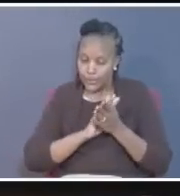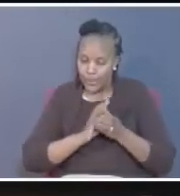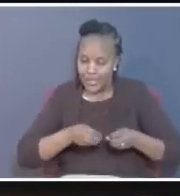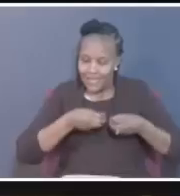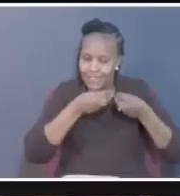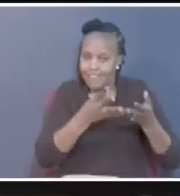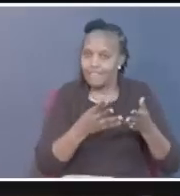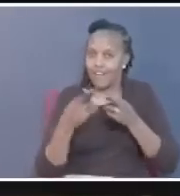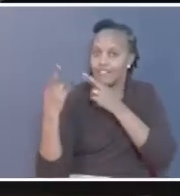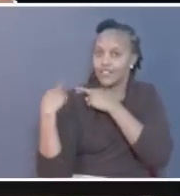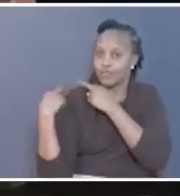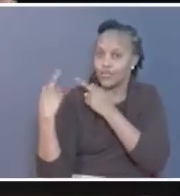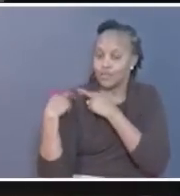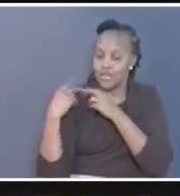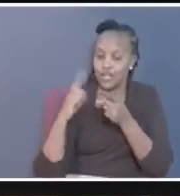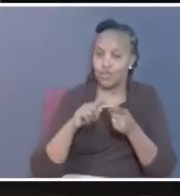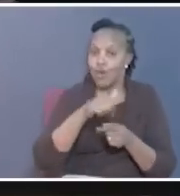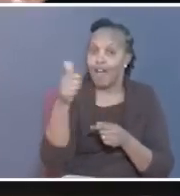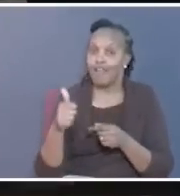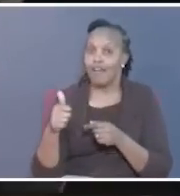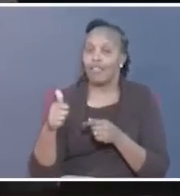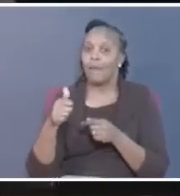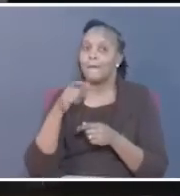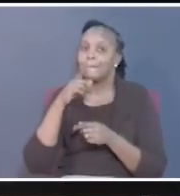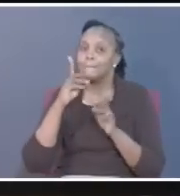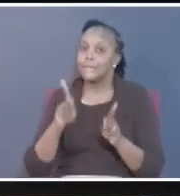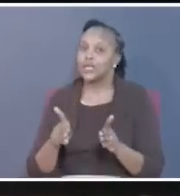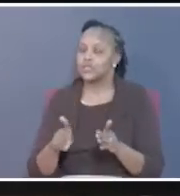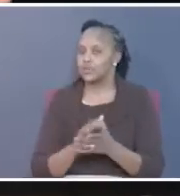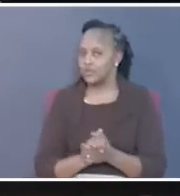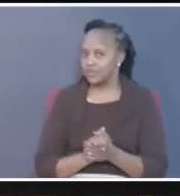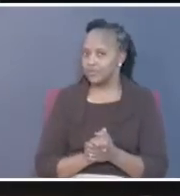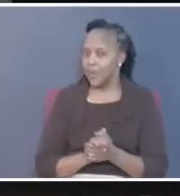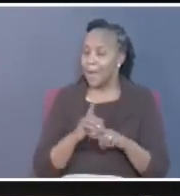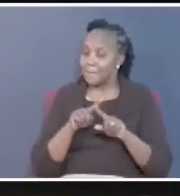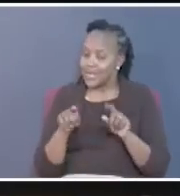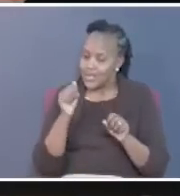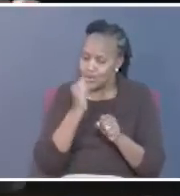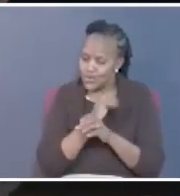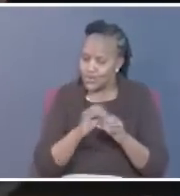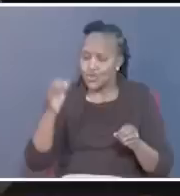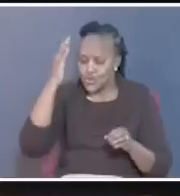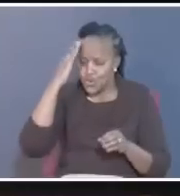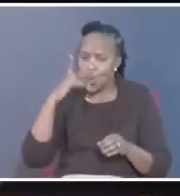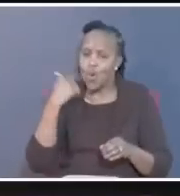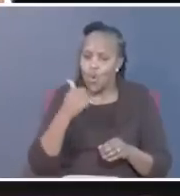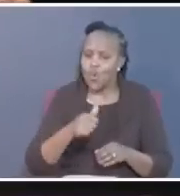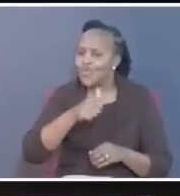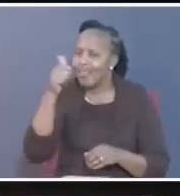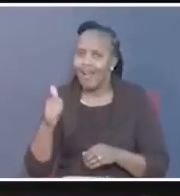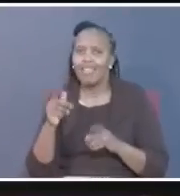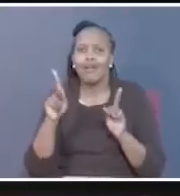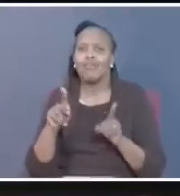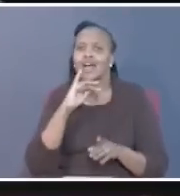responsibility of helping one who is in need to someone else, yet we don't know who that someone else is, or if we